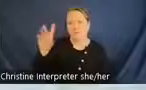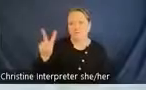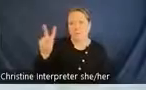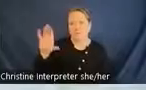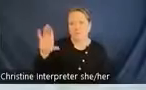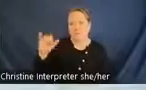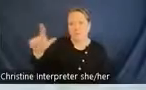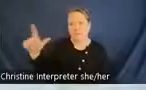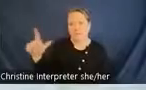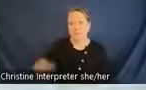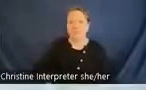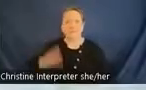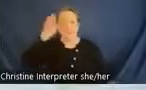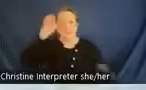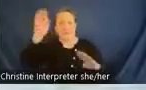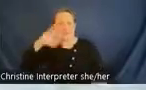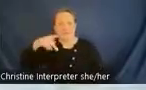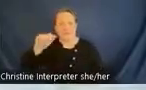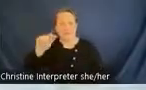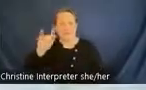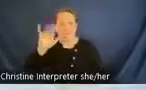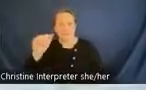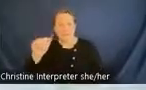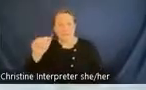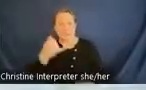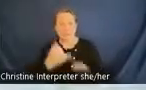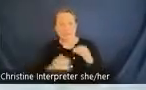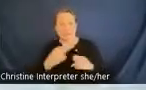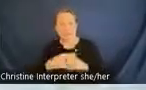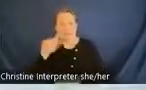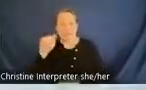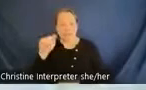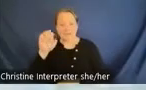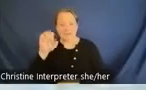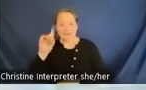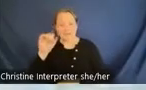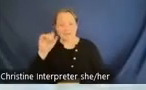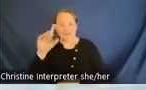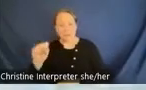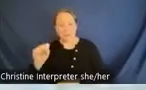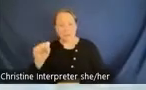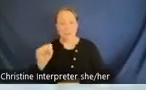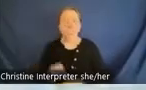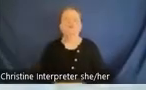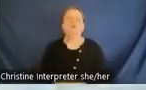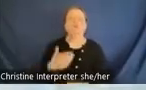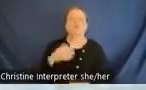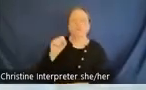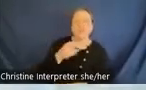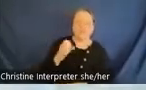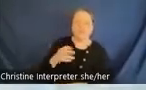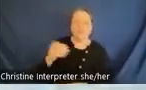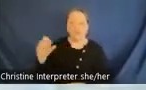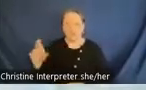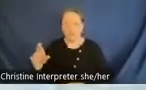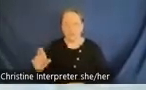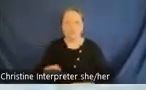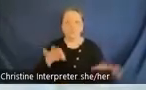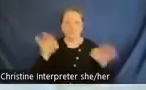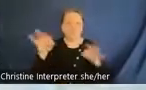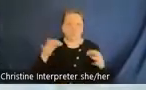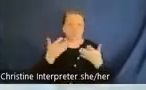Hi, this is Patricia Tedesco. I go by the pronouns she, her. My description is